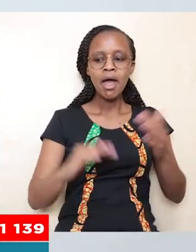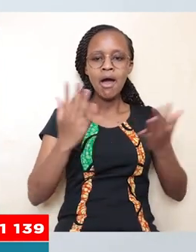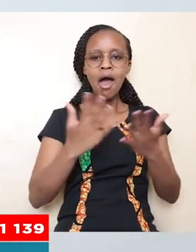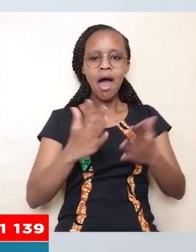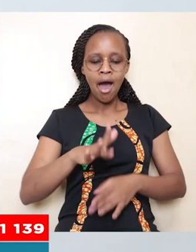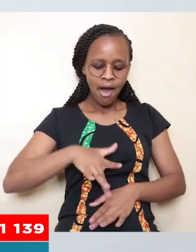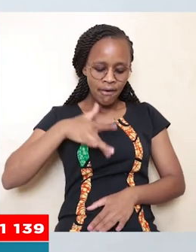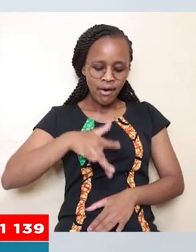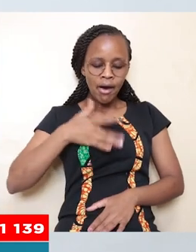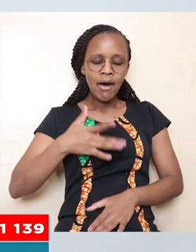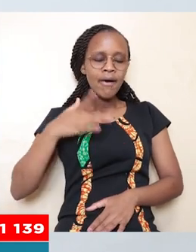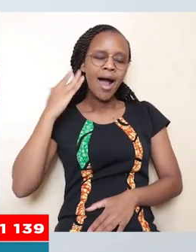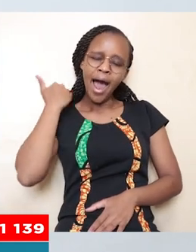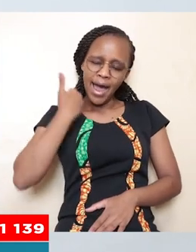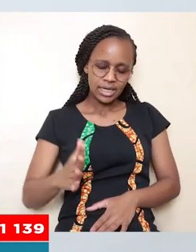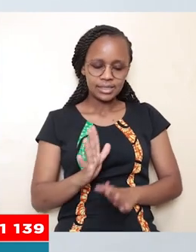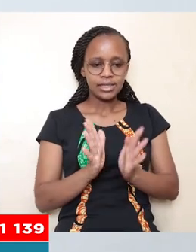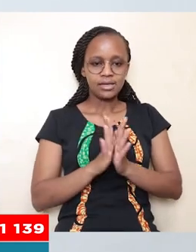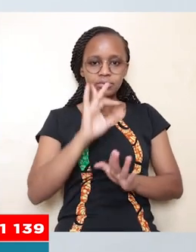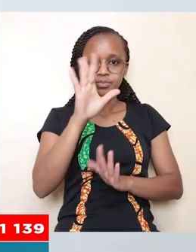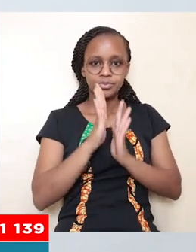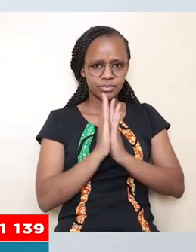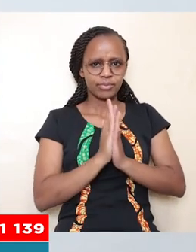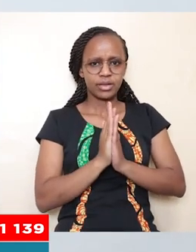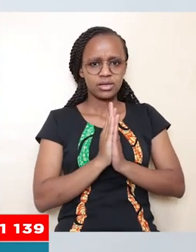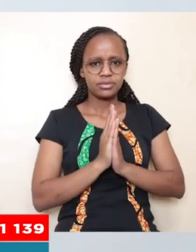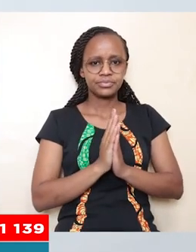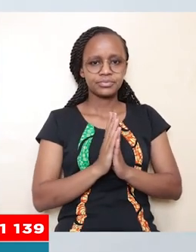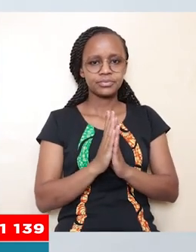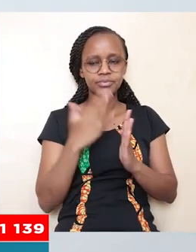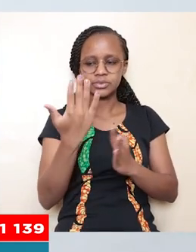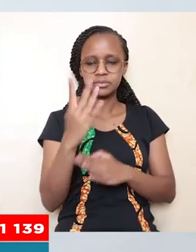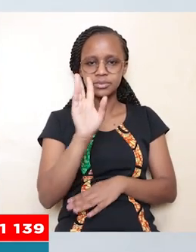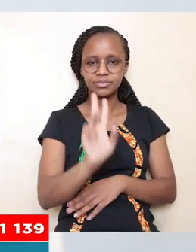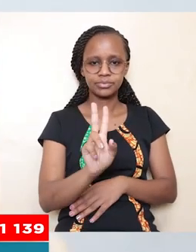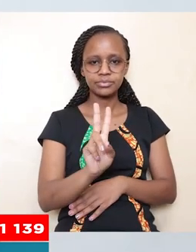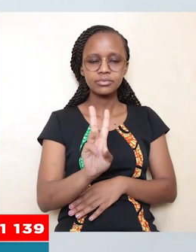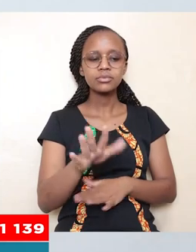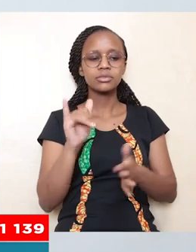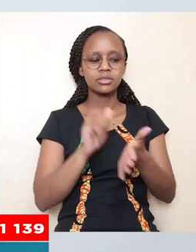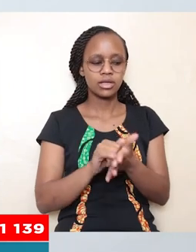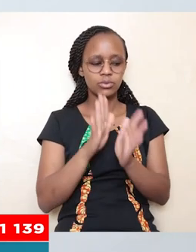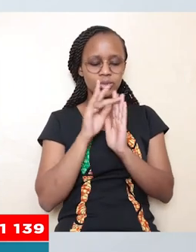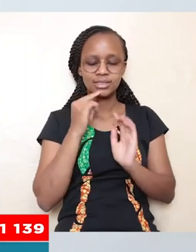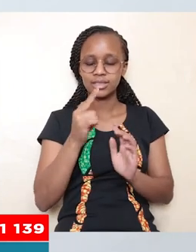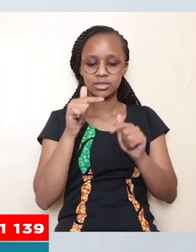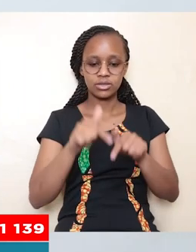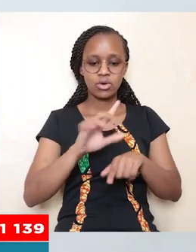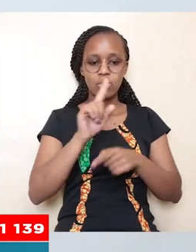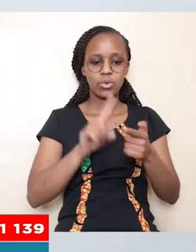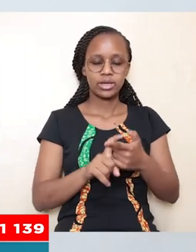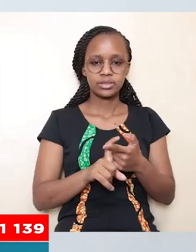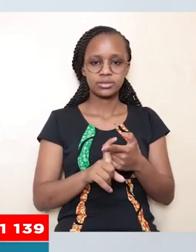you feel hated. In fact, one of the prayers in document 2, one of the prayers that we shall say tonight is